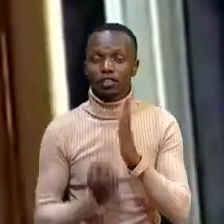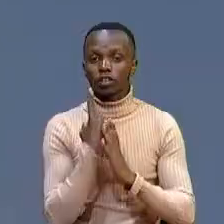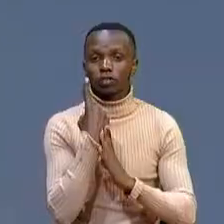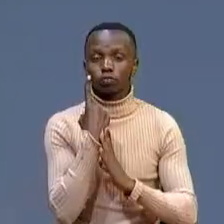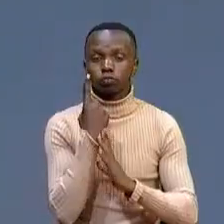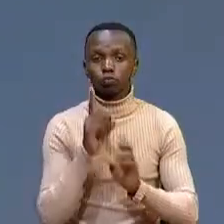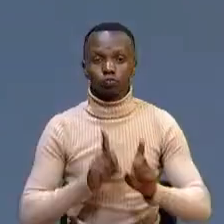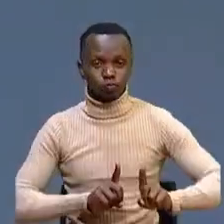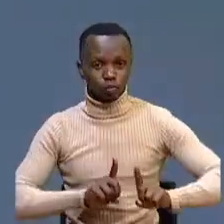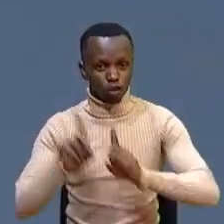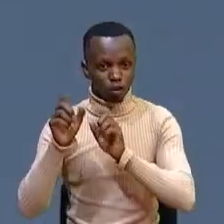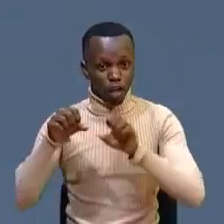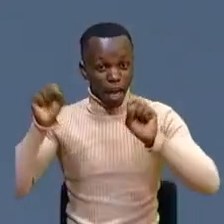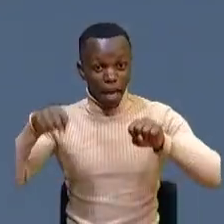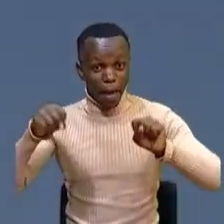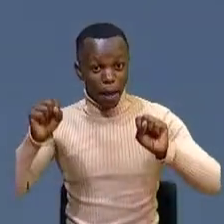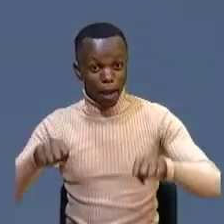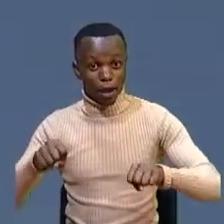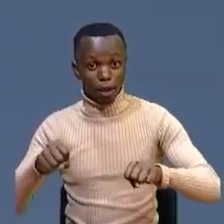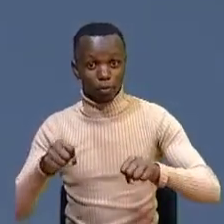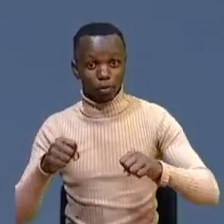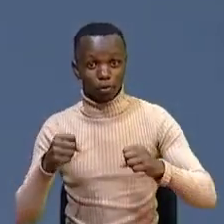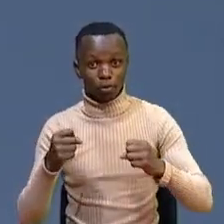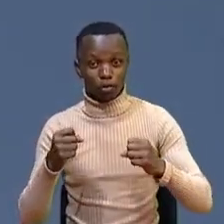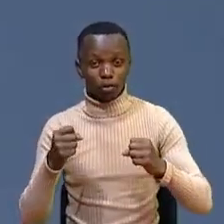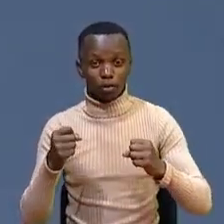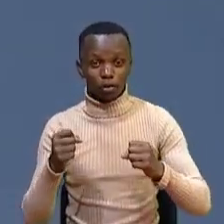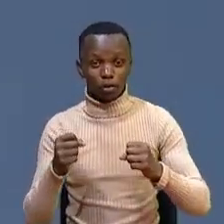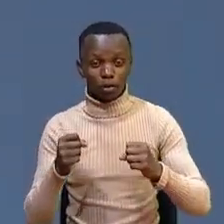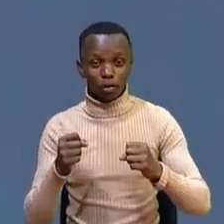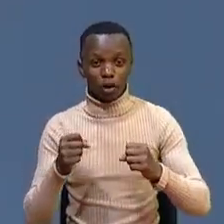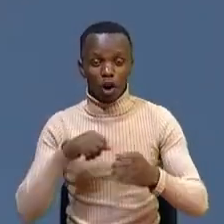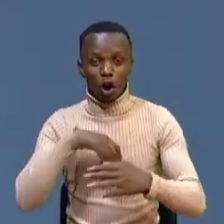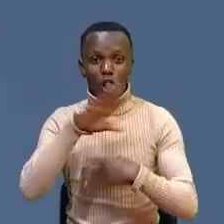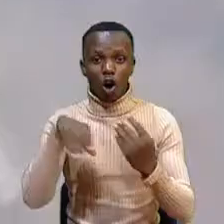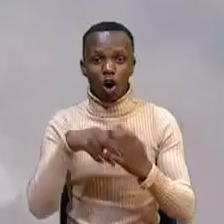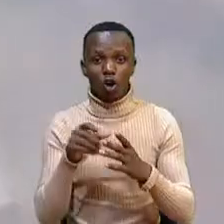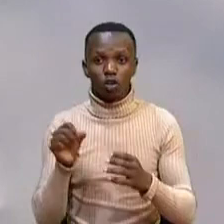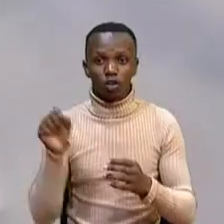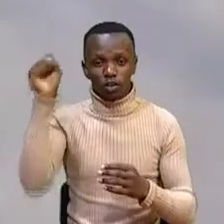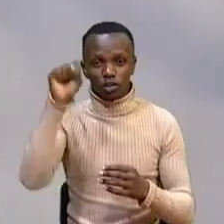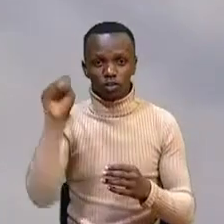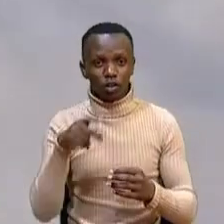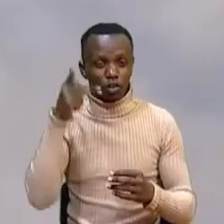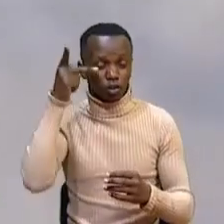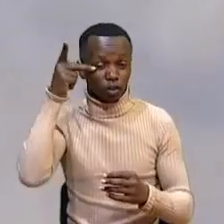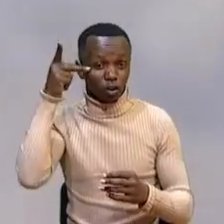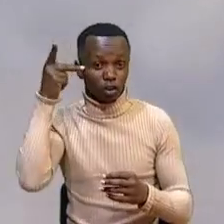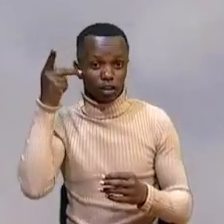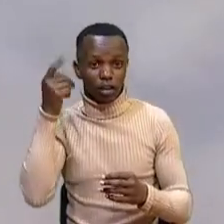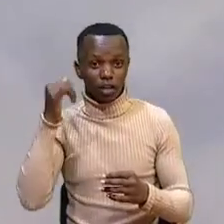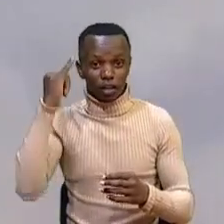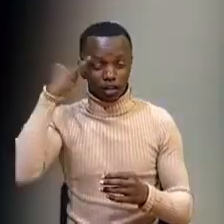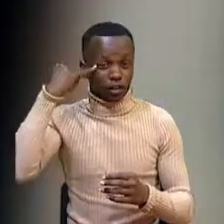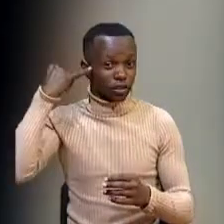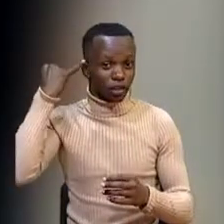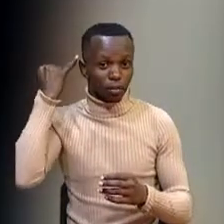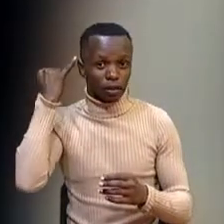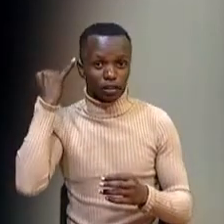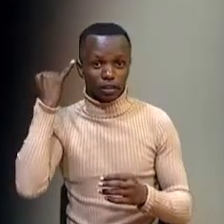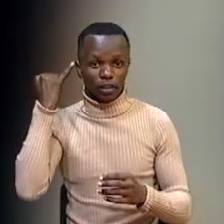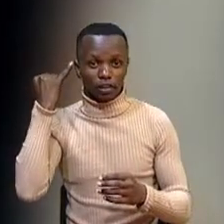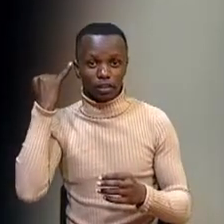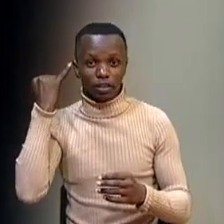system is capable of carrying tactical nuclear warhead and has all of South Korea within its range. Japanese Defense Minister